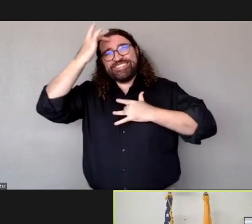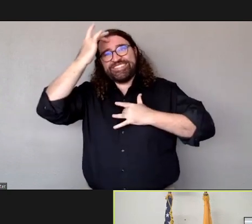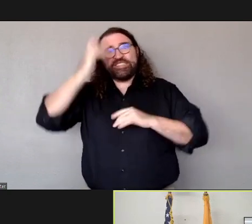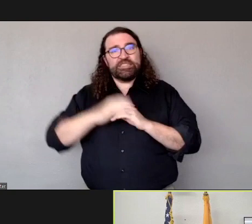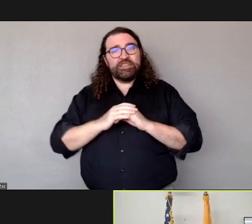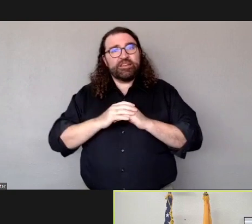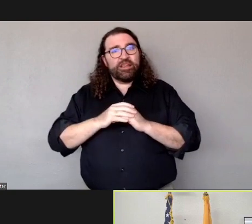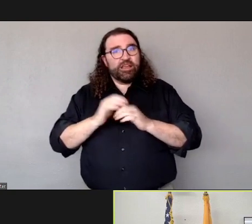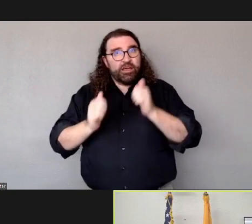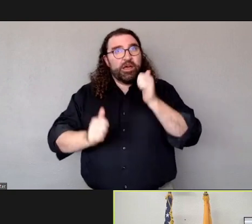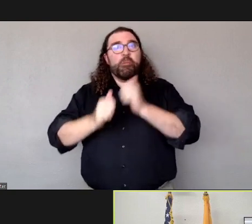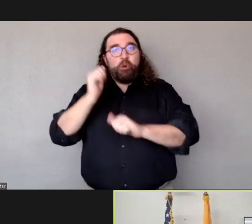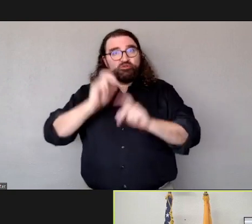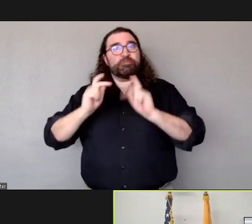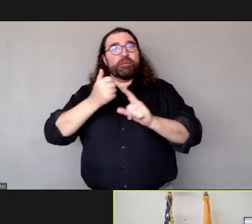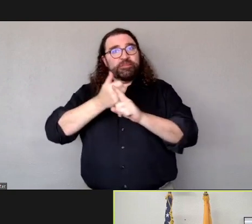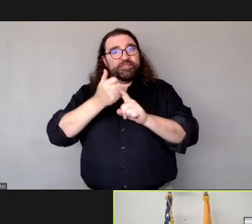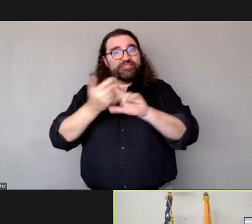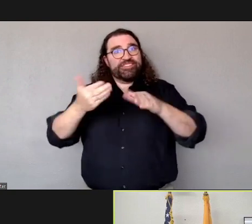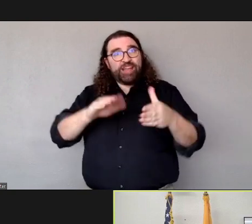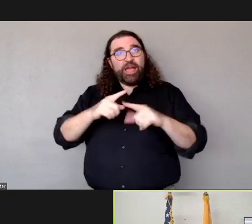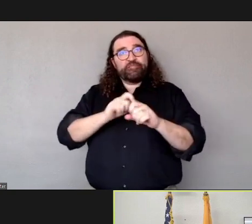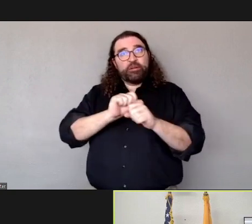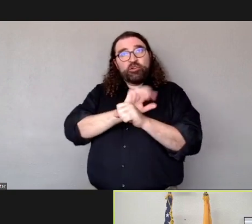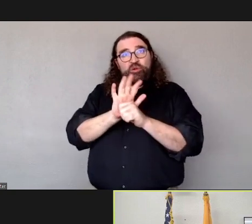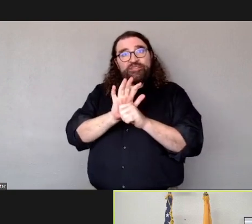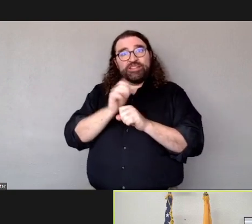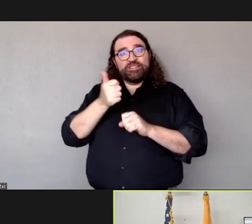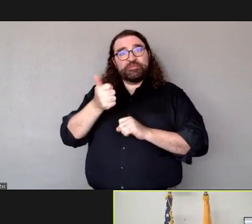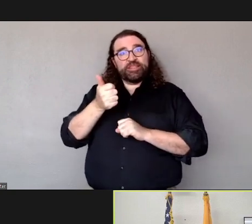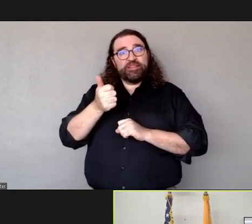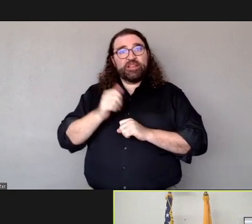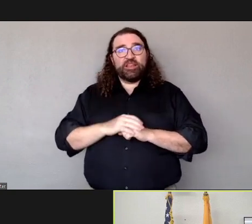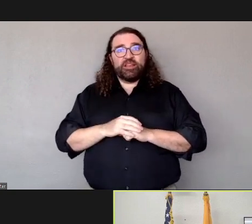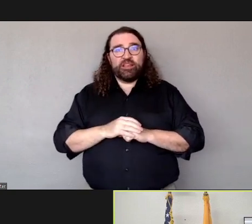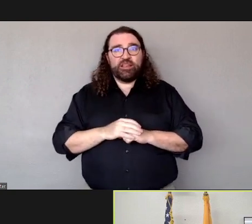majority of people who have died from COVID were